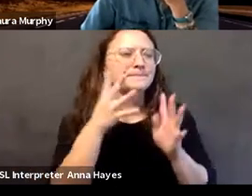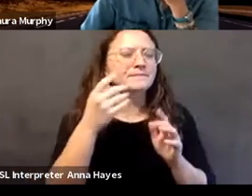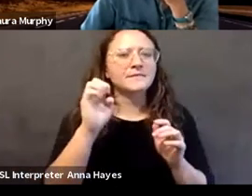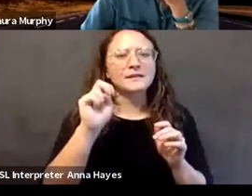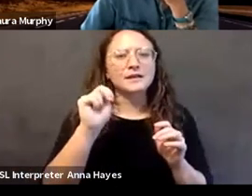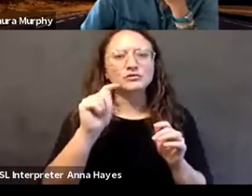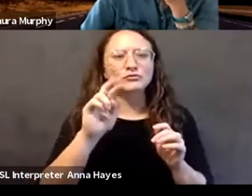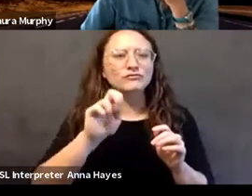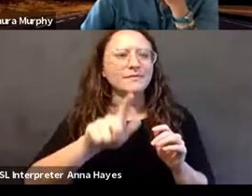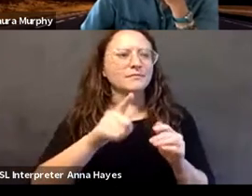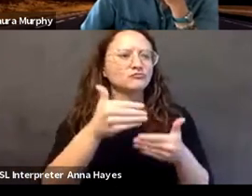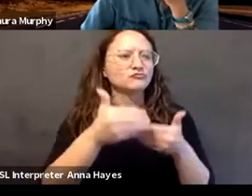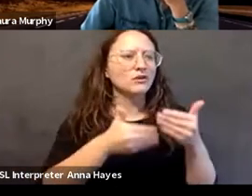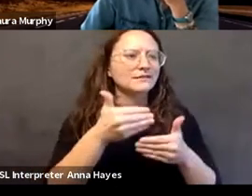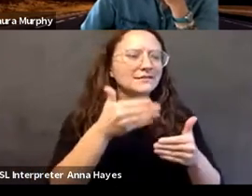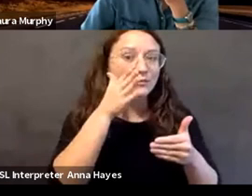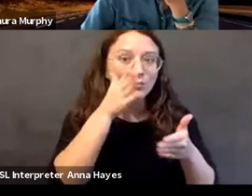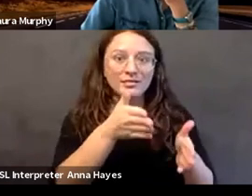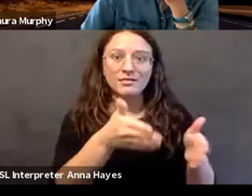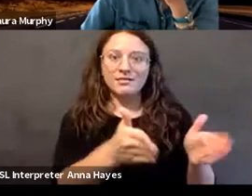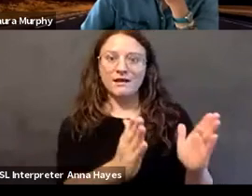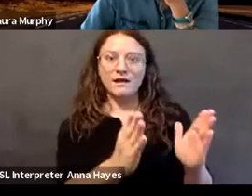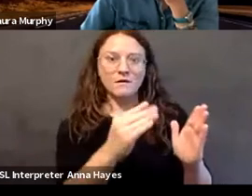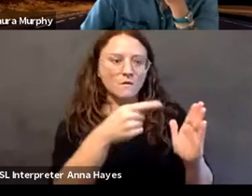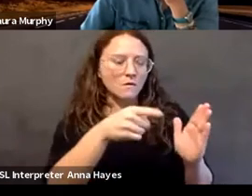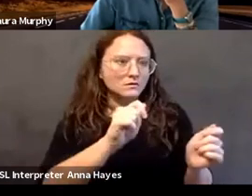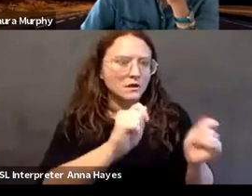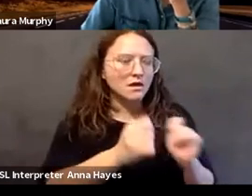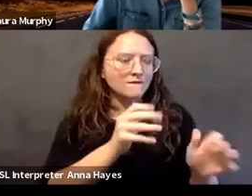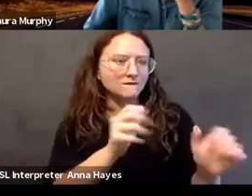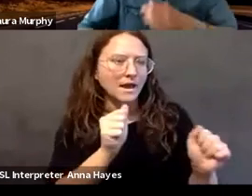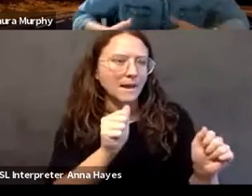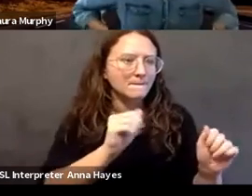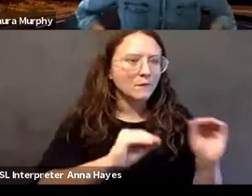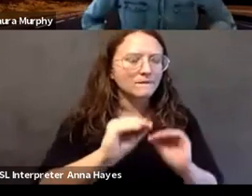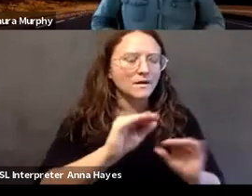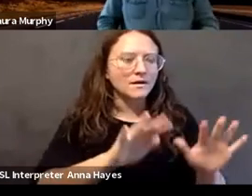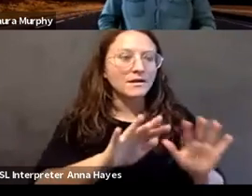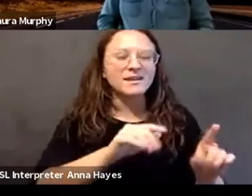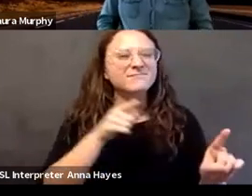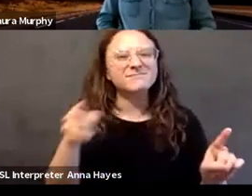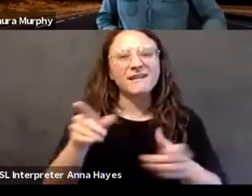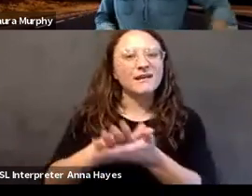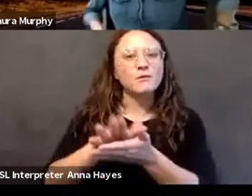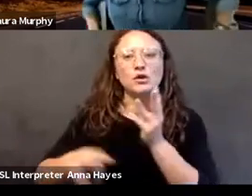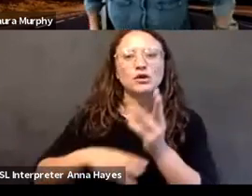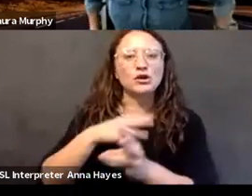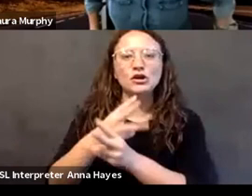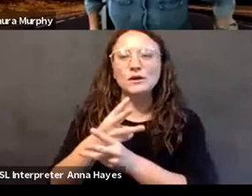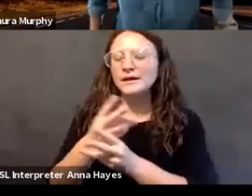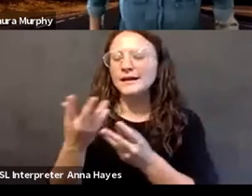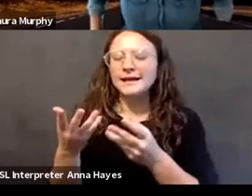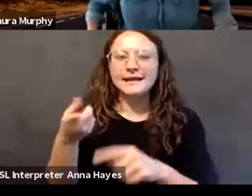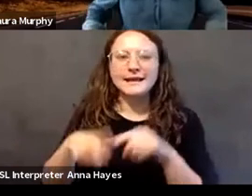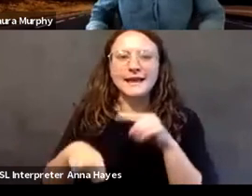allows shifts and quick moves and thinking about that, which is something that often the academic